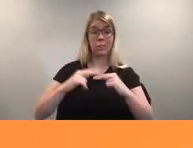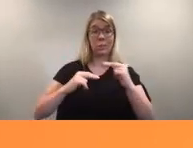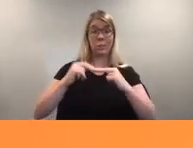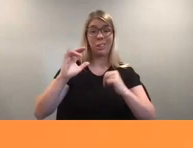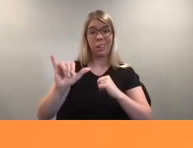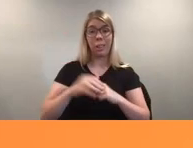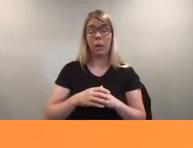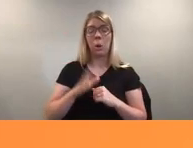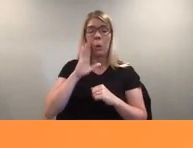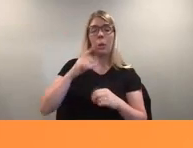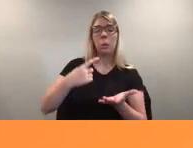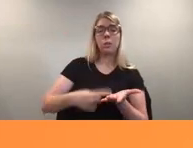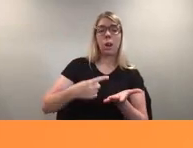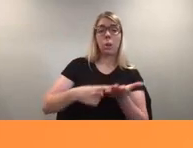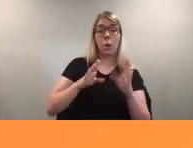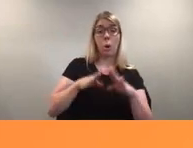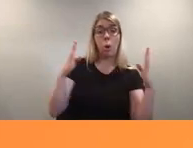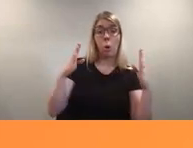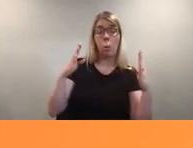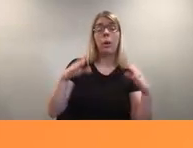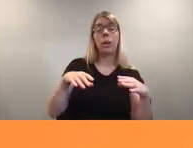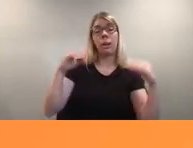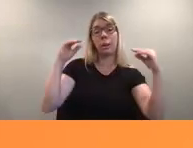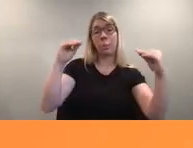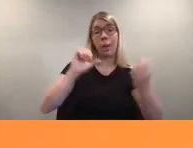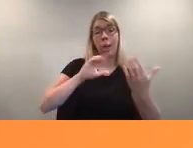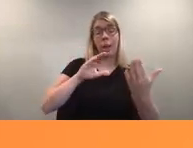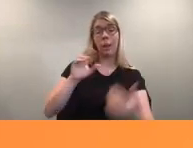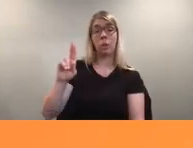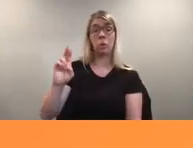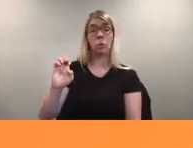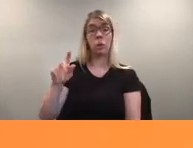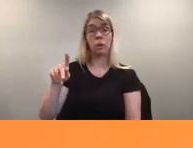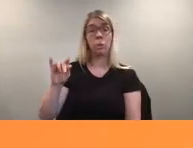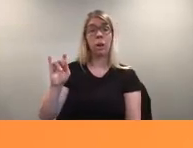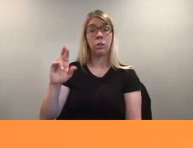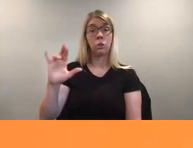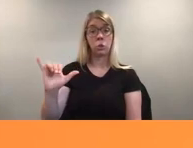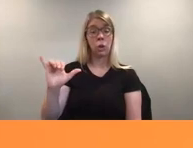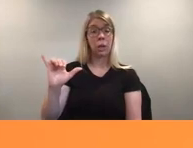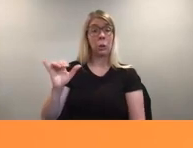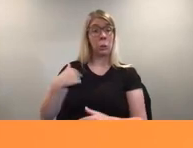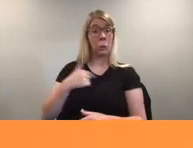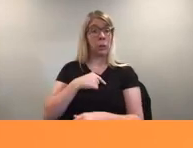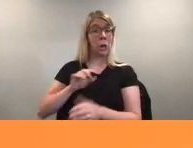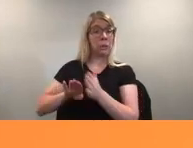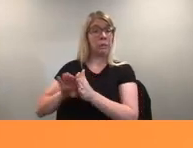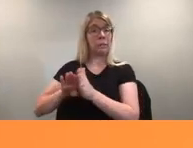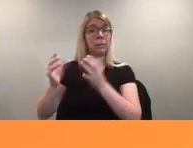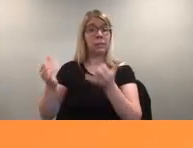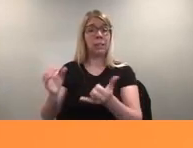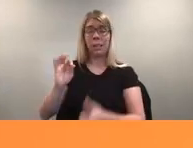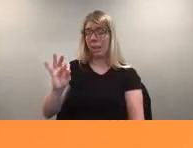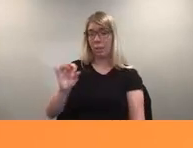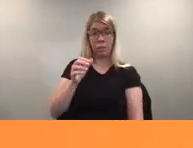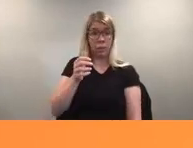open ped repository, which is a new thing we have that we're building into. So that if you're a lit teacher like me and you go, what does